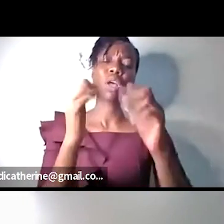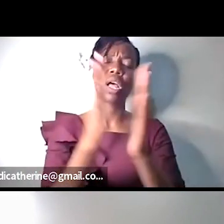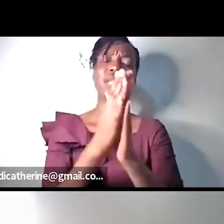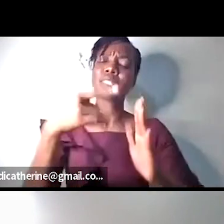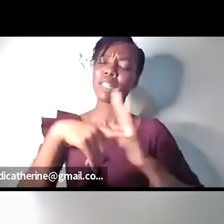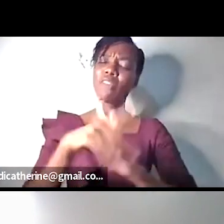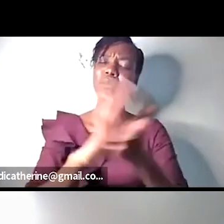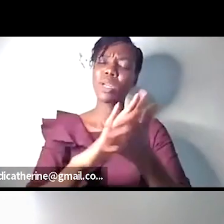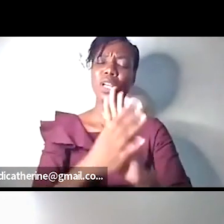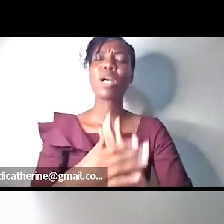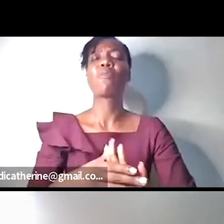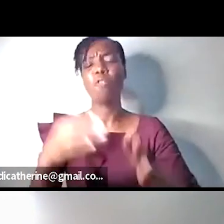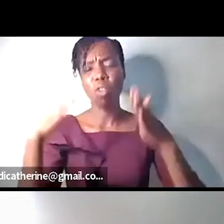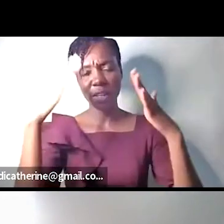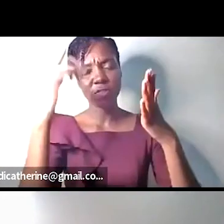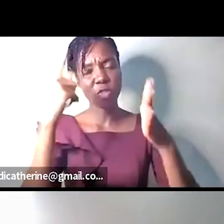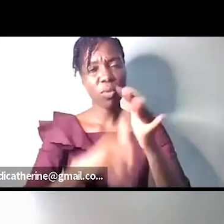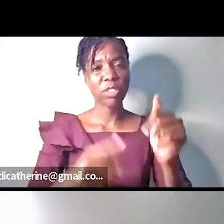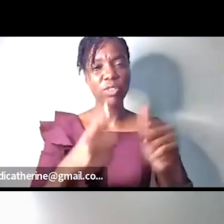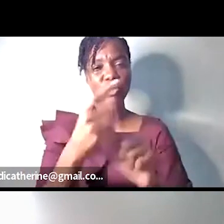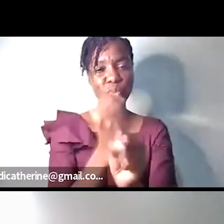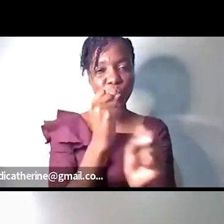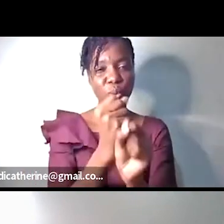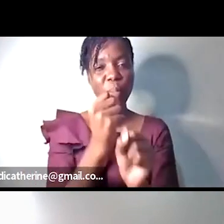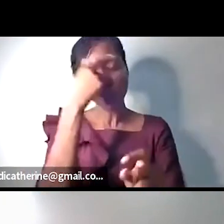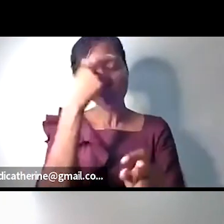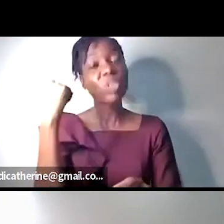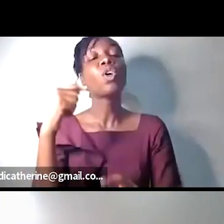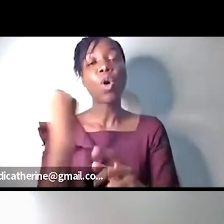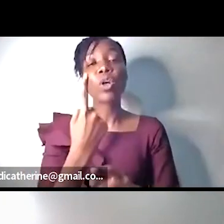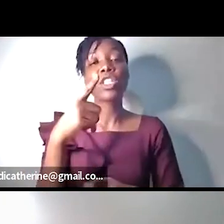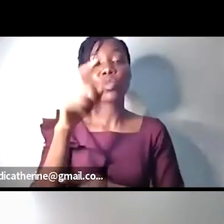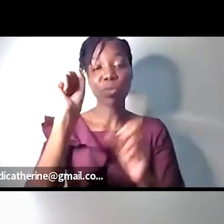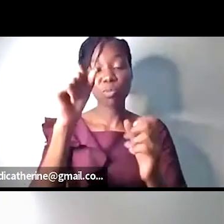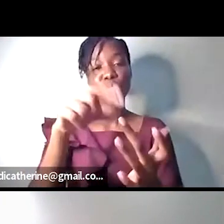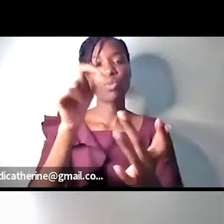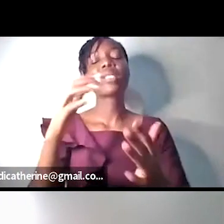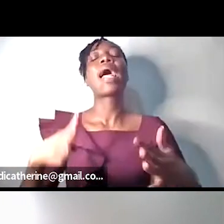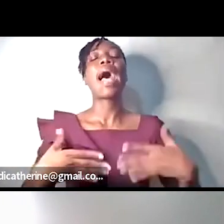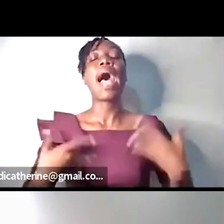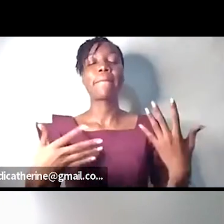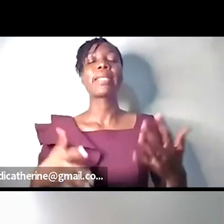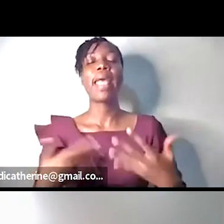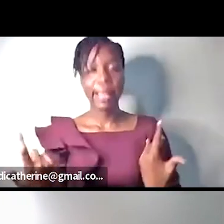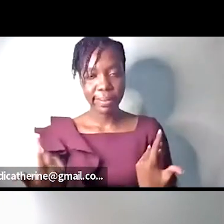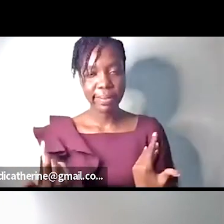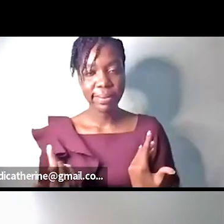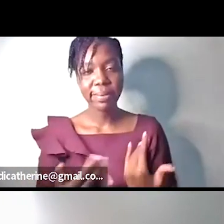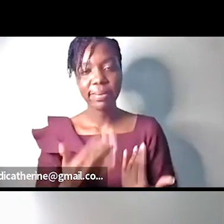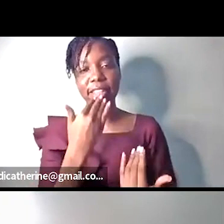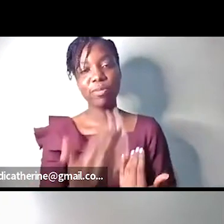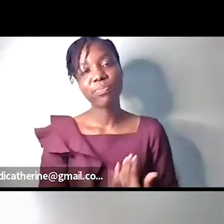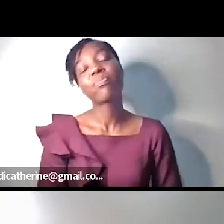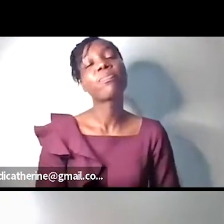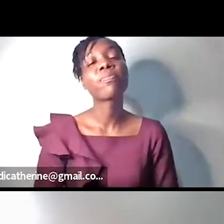do. And know it is only you who can determine your happiness. That is what I live with. Thank you.